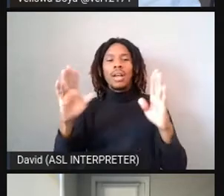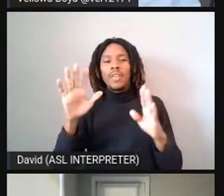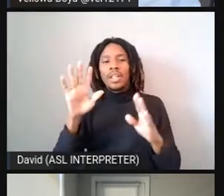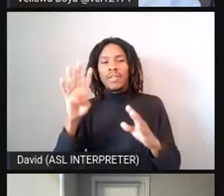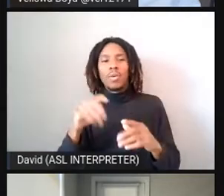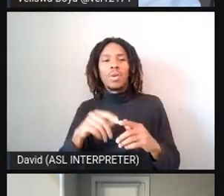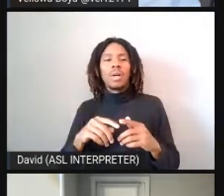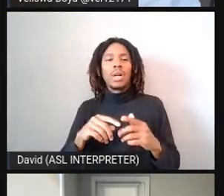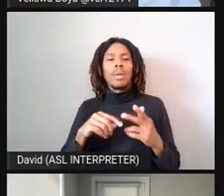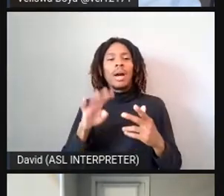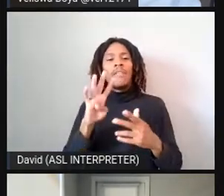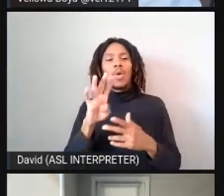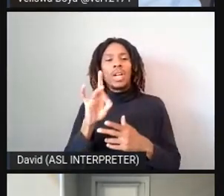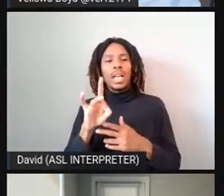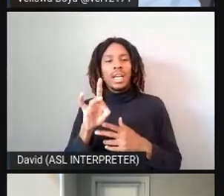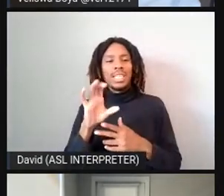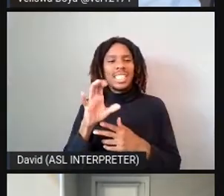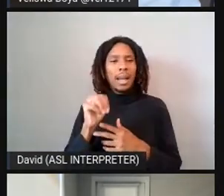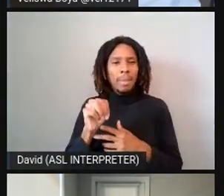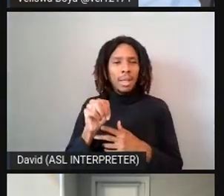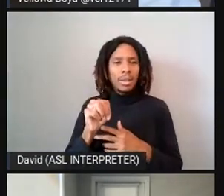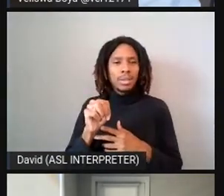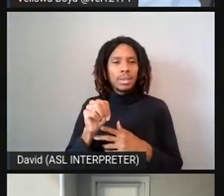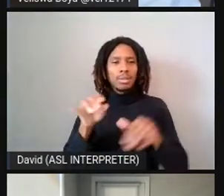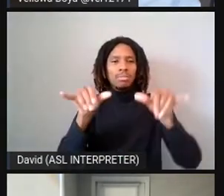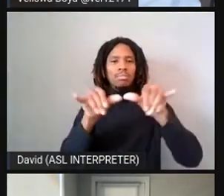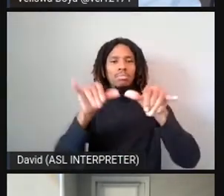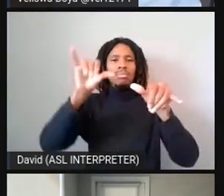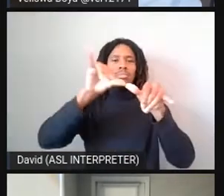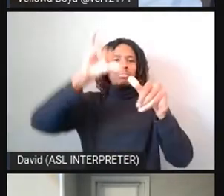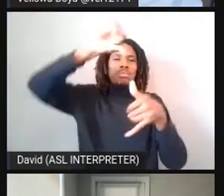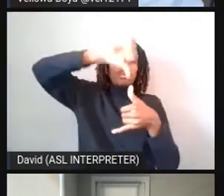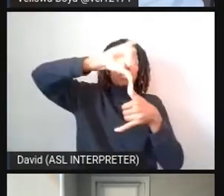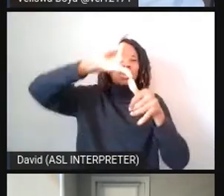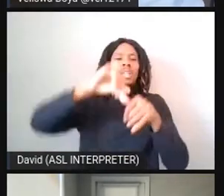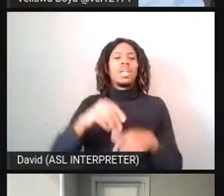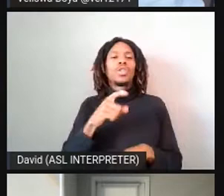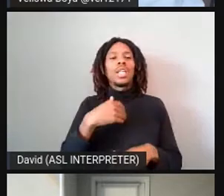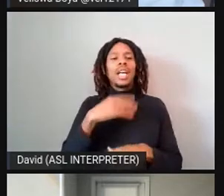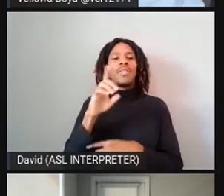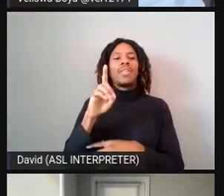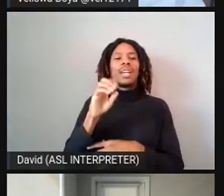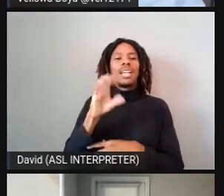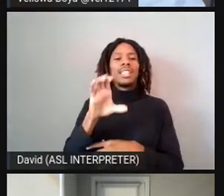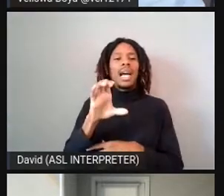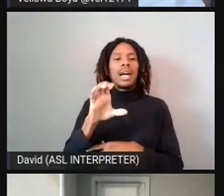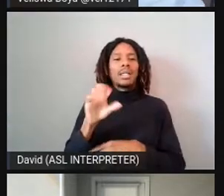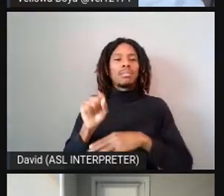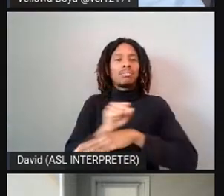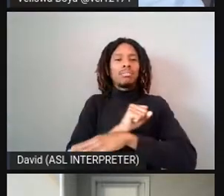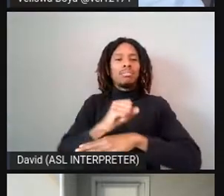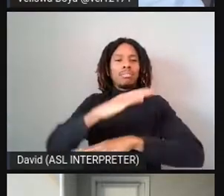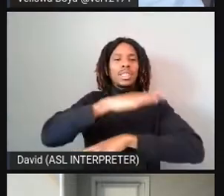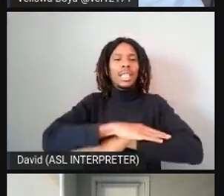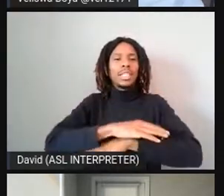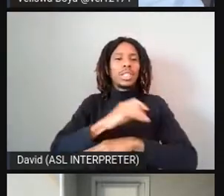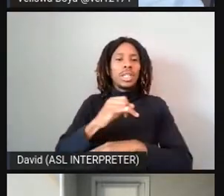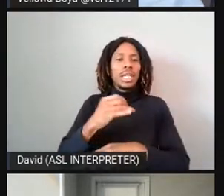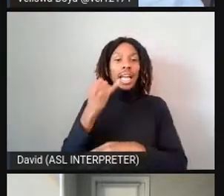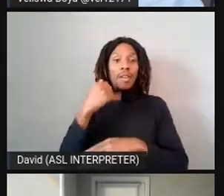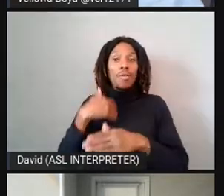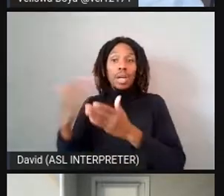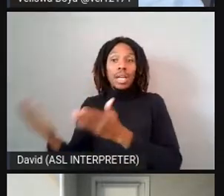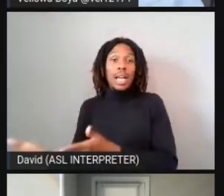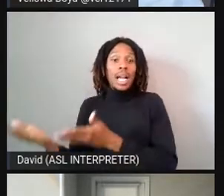94 by 54 by 48 centimeters deep, right? That is the dimensions of it. So you need to have a docking station that can accommodate it if we deliver it to